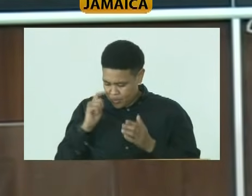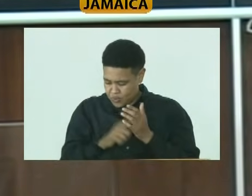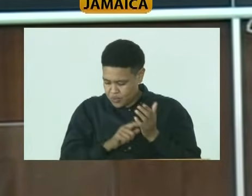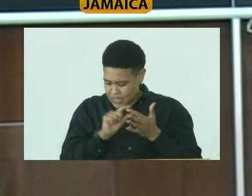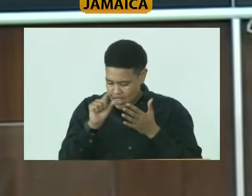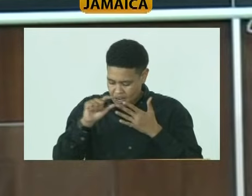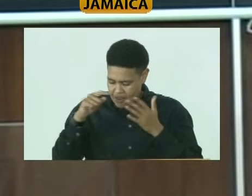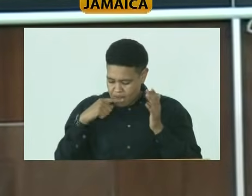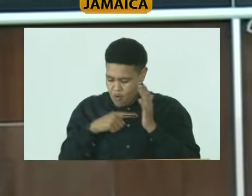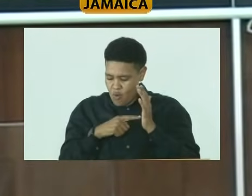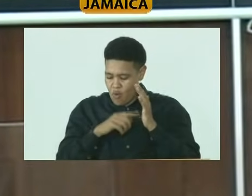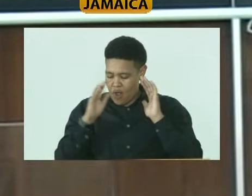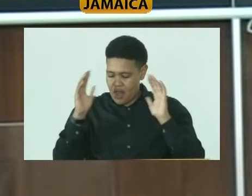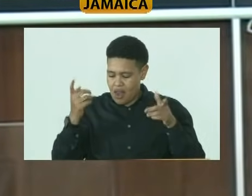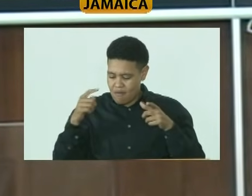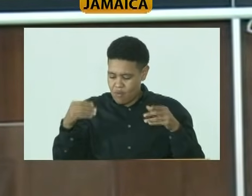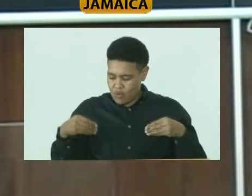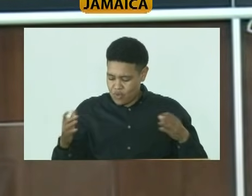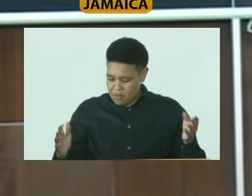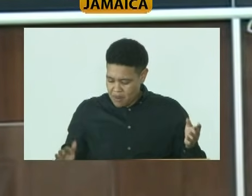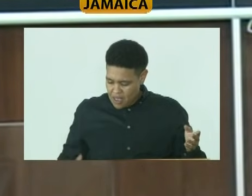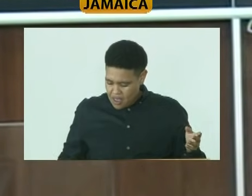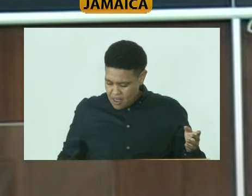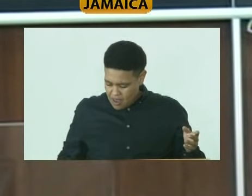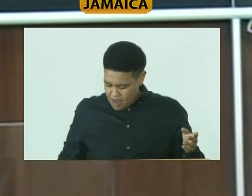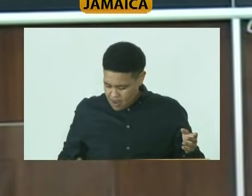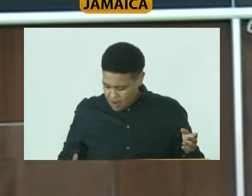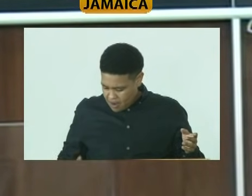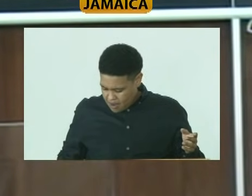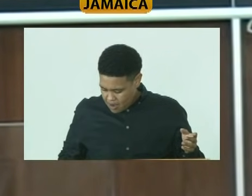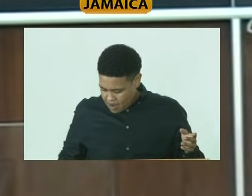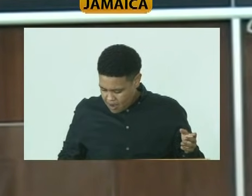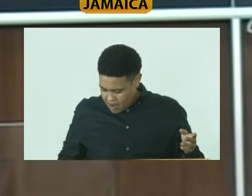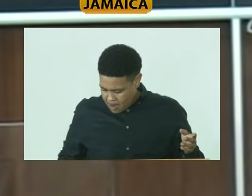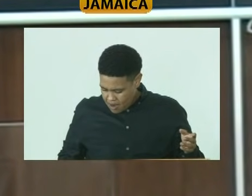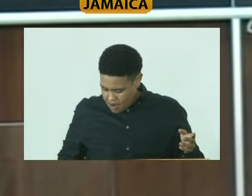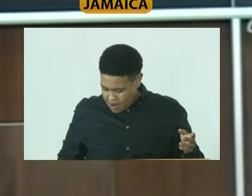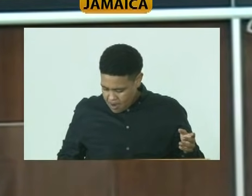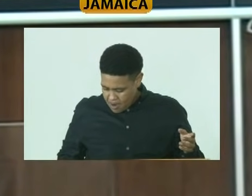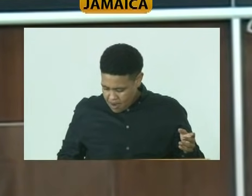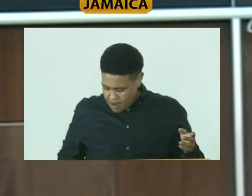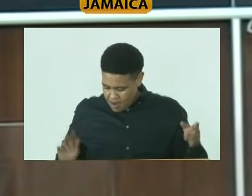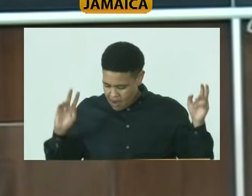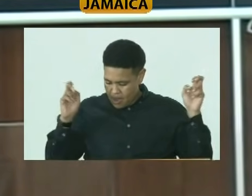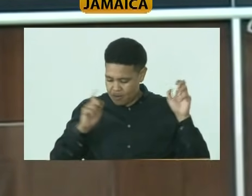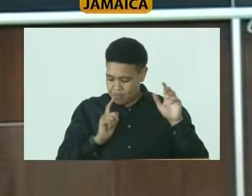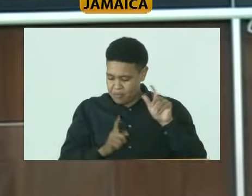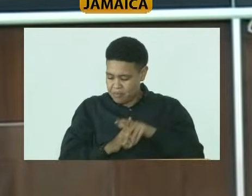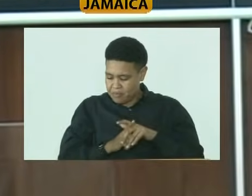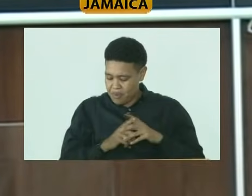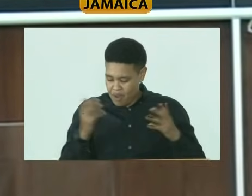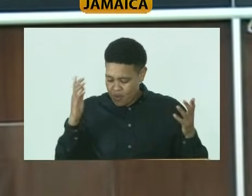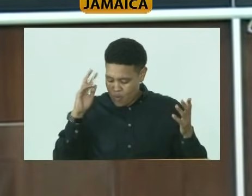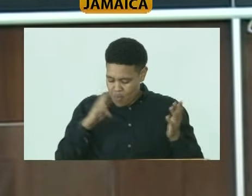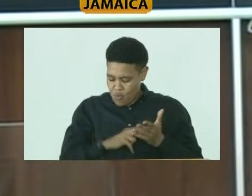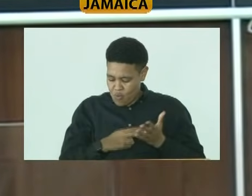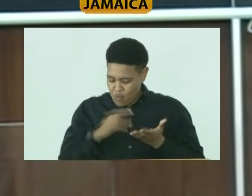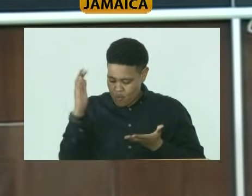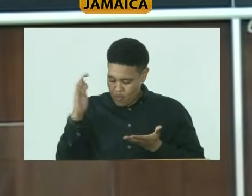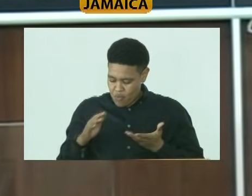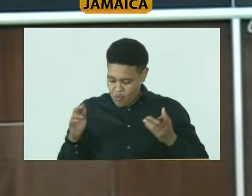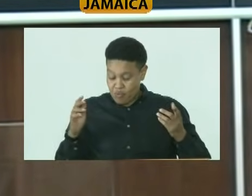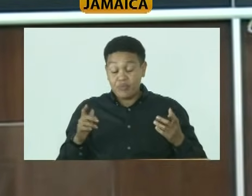suppliers have raised with us, and I don't know to what extent this will bring it down significantly. It was at $6